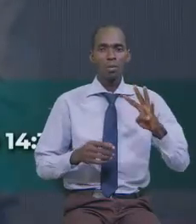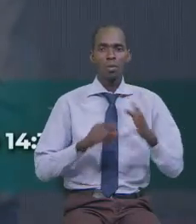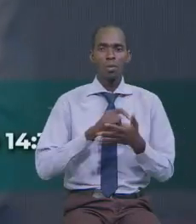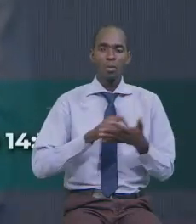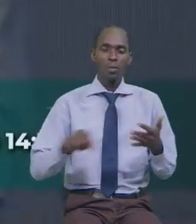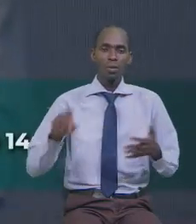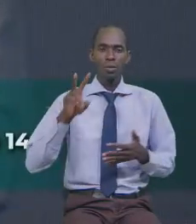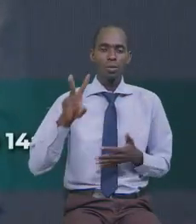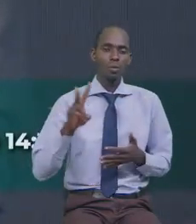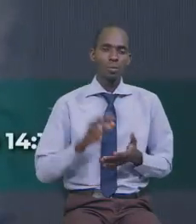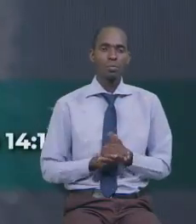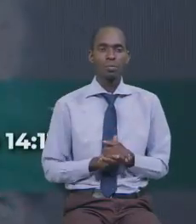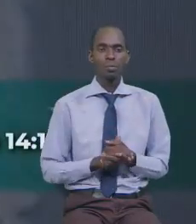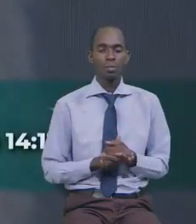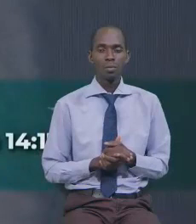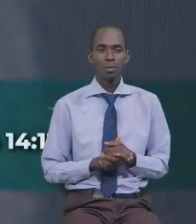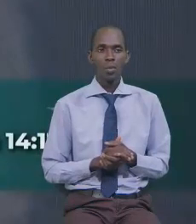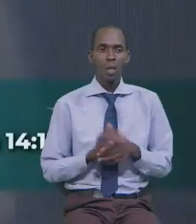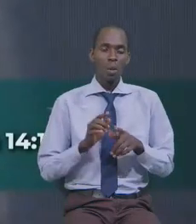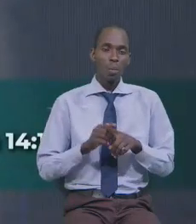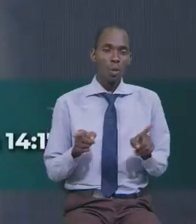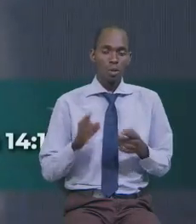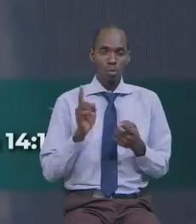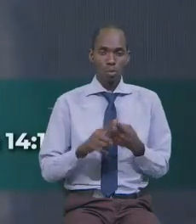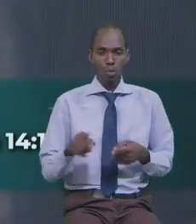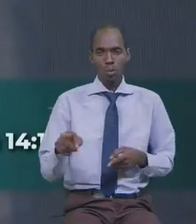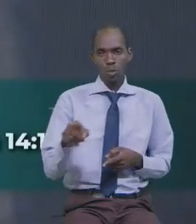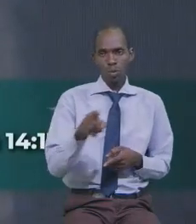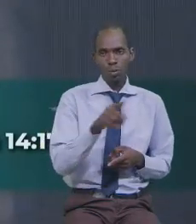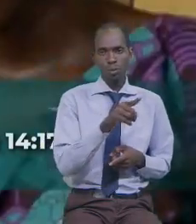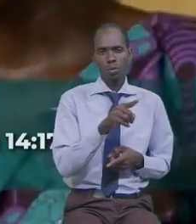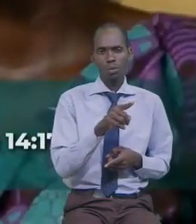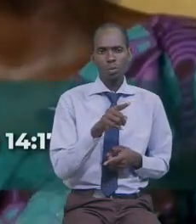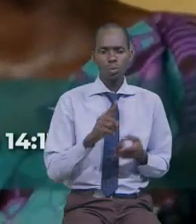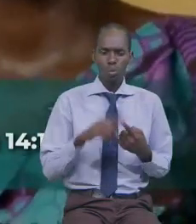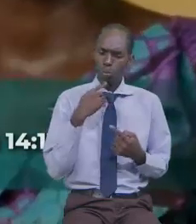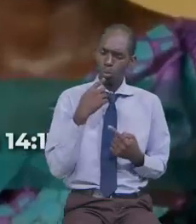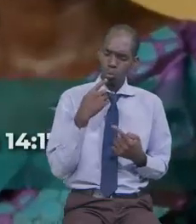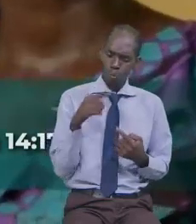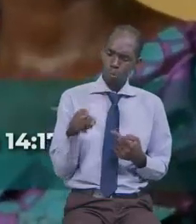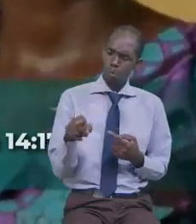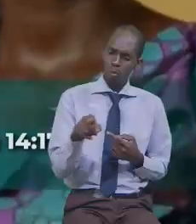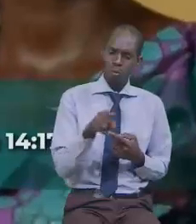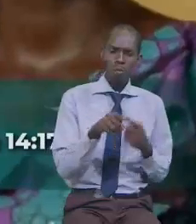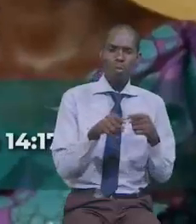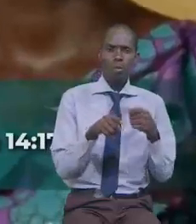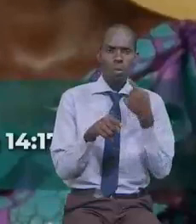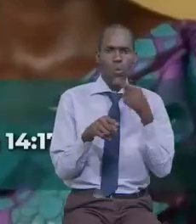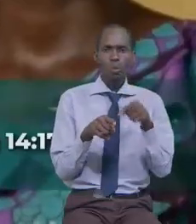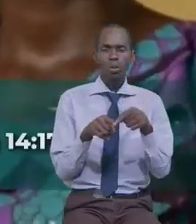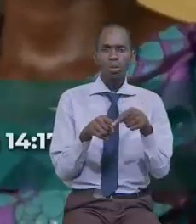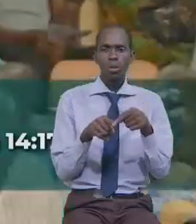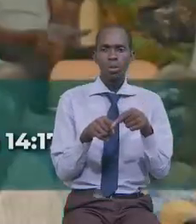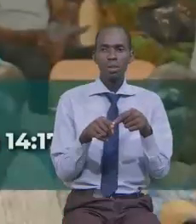4, verse 2. But unto you, who is that? Unto you. I said, who is